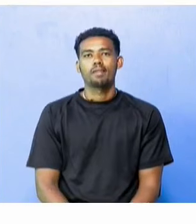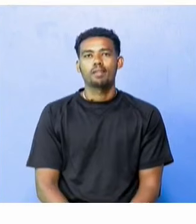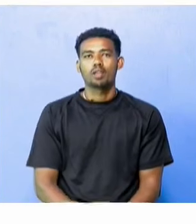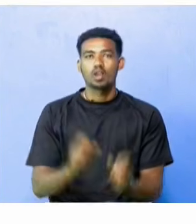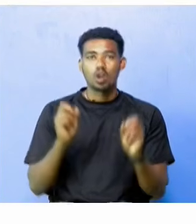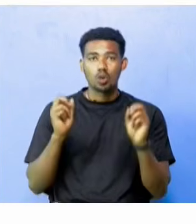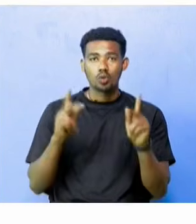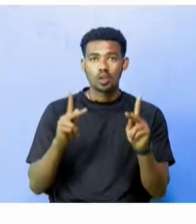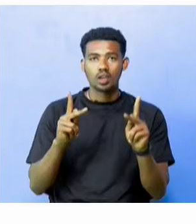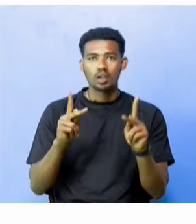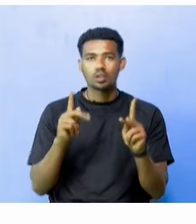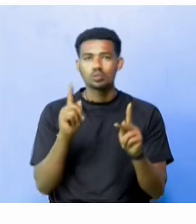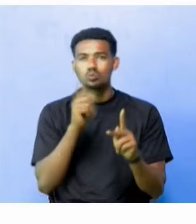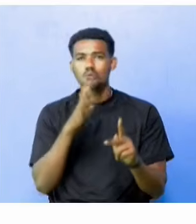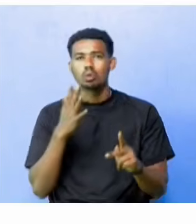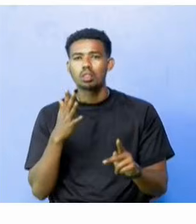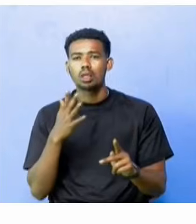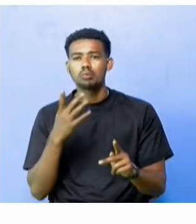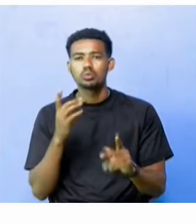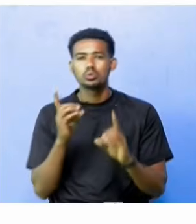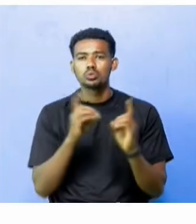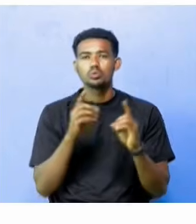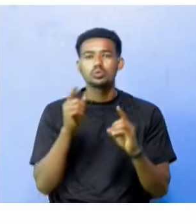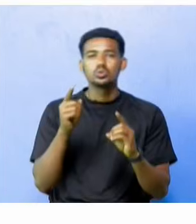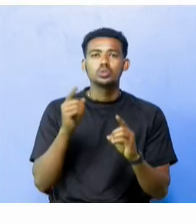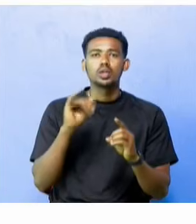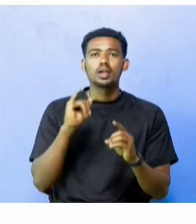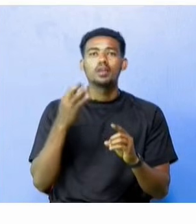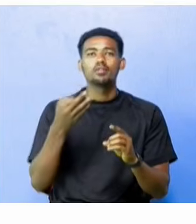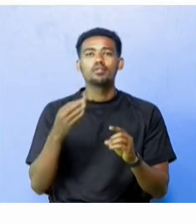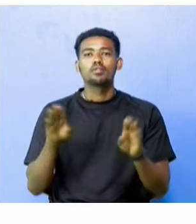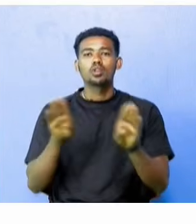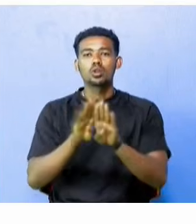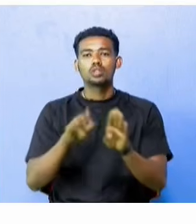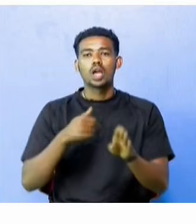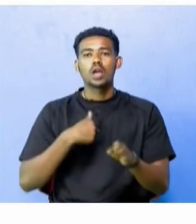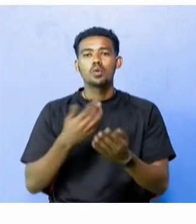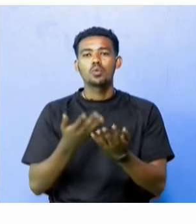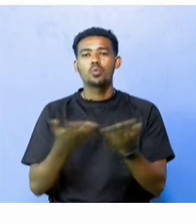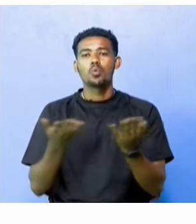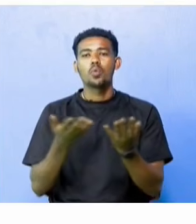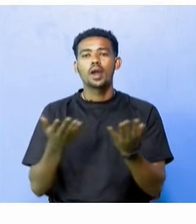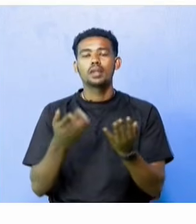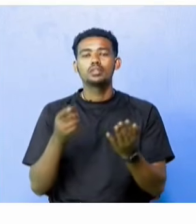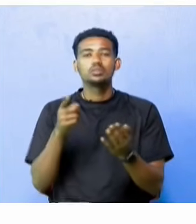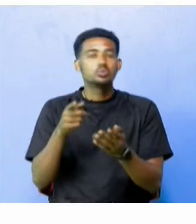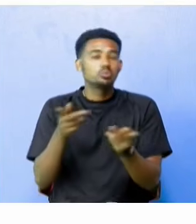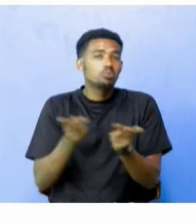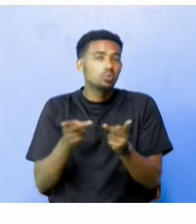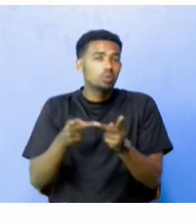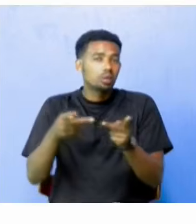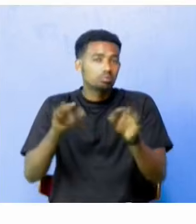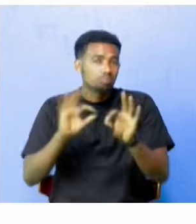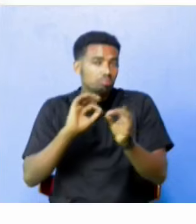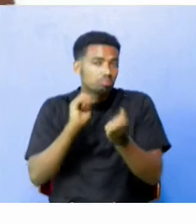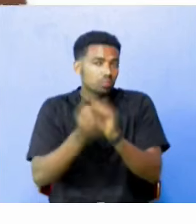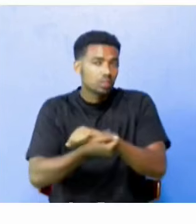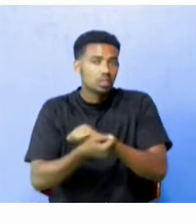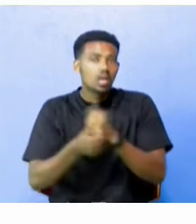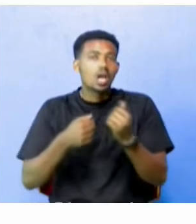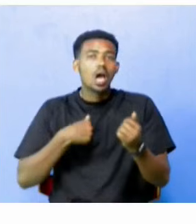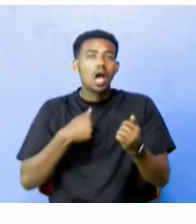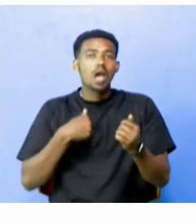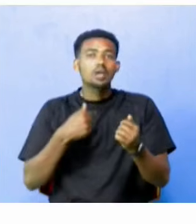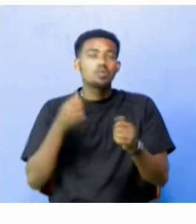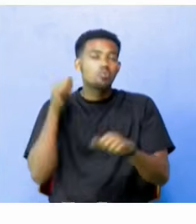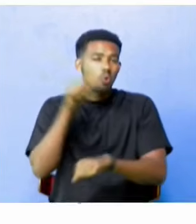Okay. What tense do we use in the if clause? Look, if I were you, if I were a bird, if I